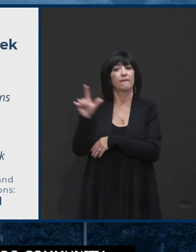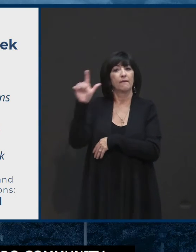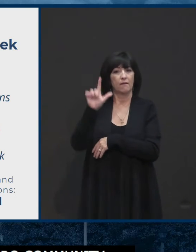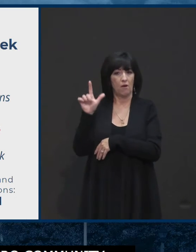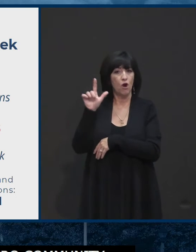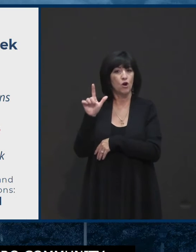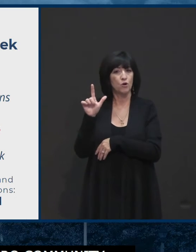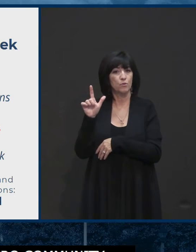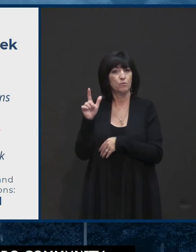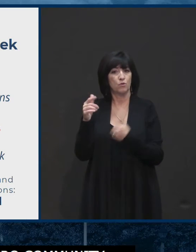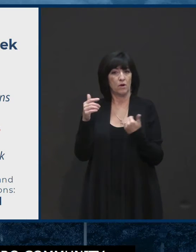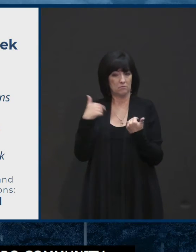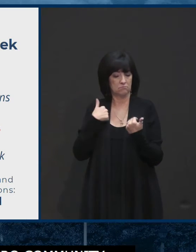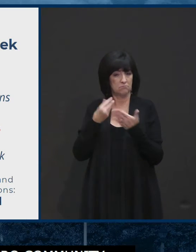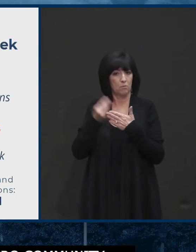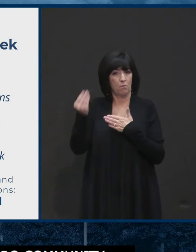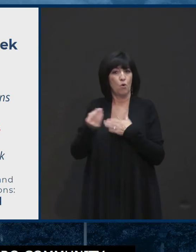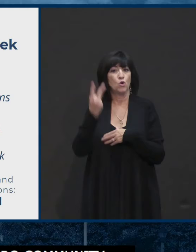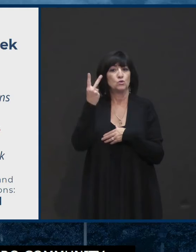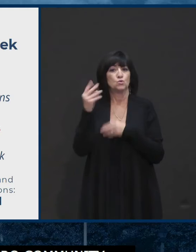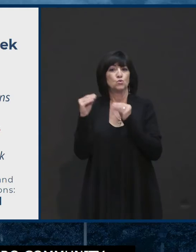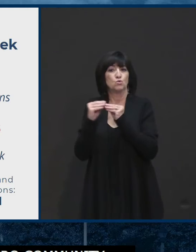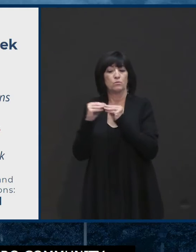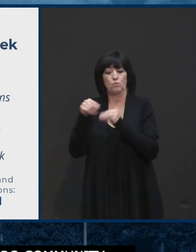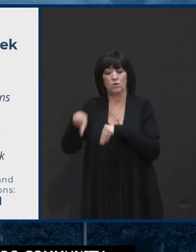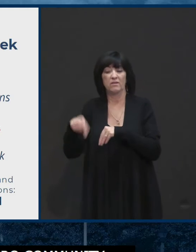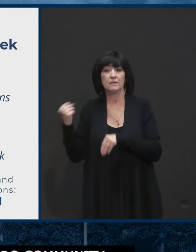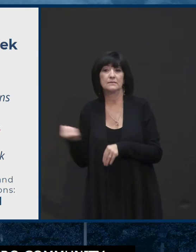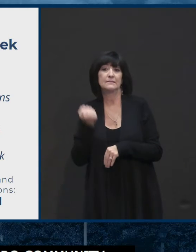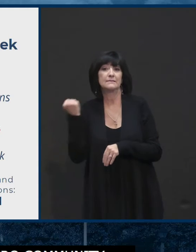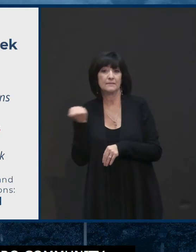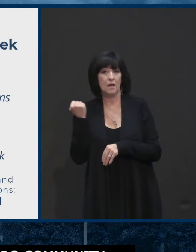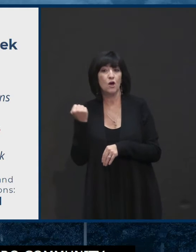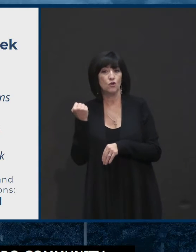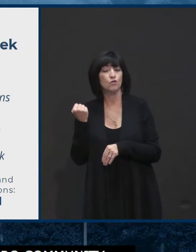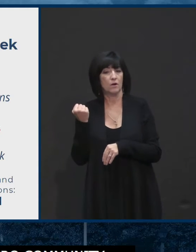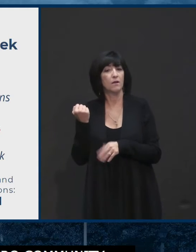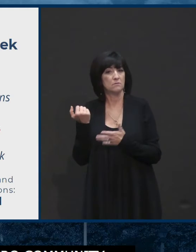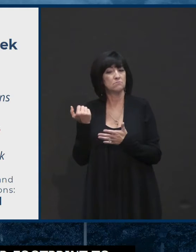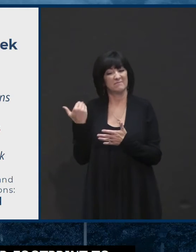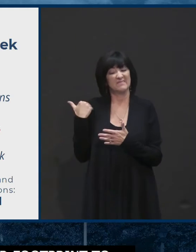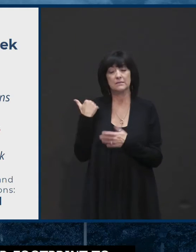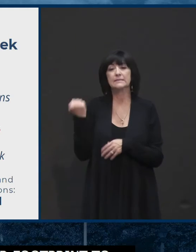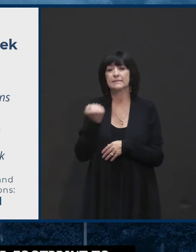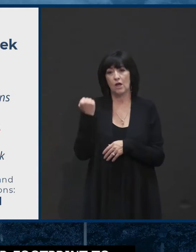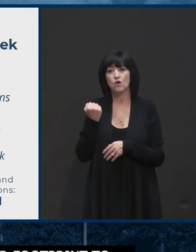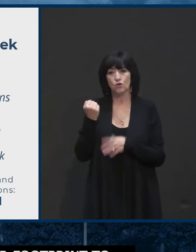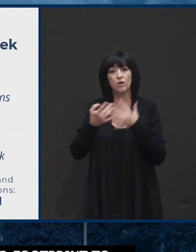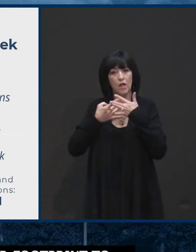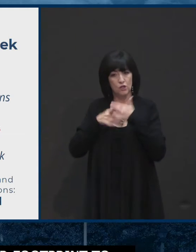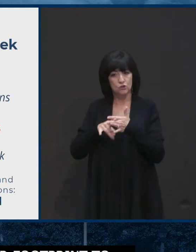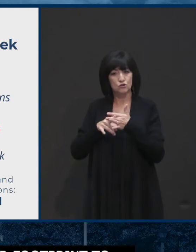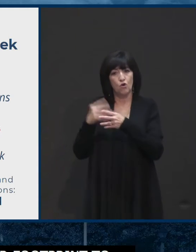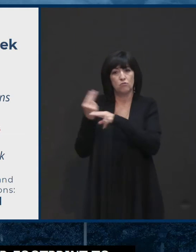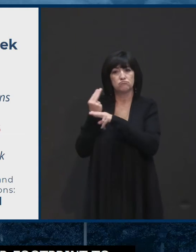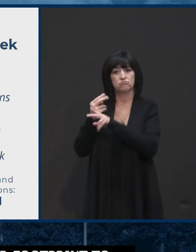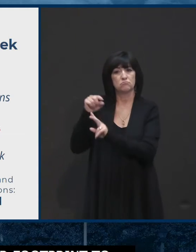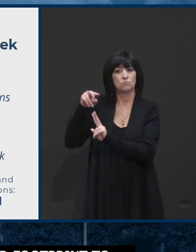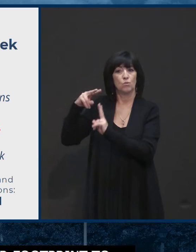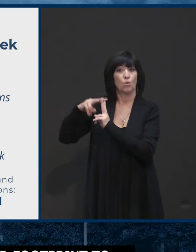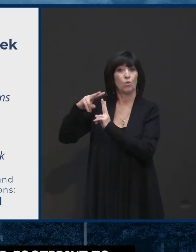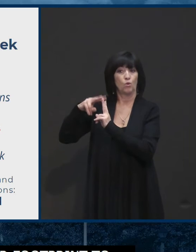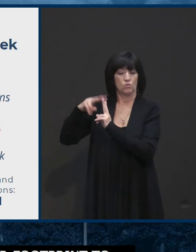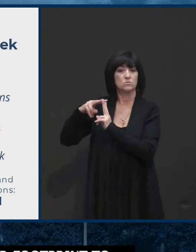of 2 additional trailers on Saturday, rolled them out yesterday. So just between those 3 trailers, we'll be able to do 15 sites a